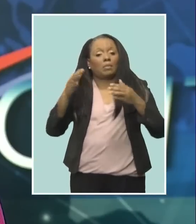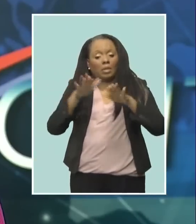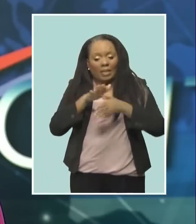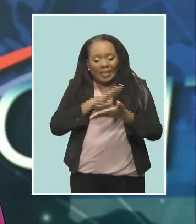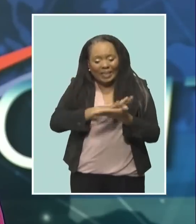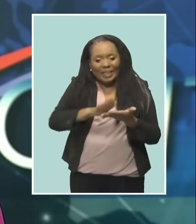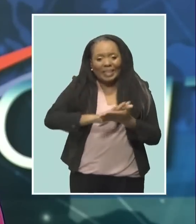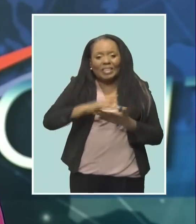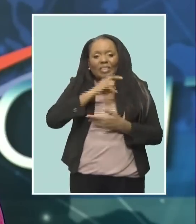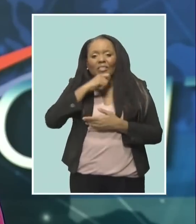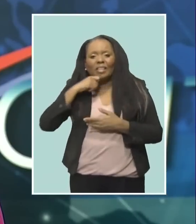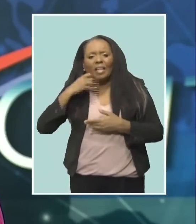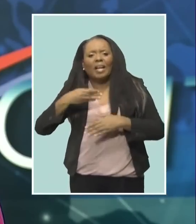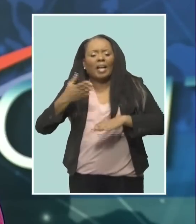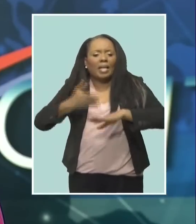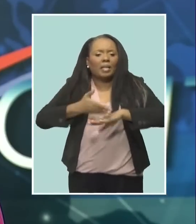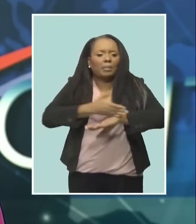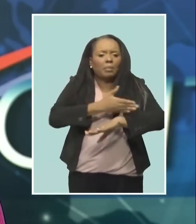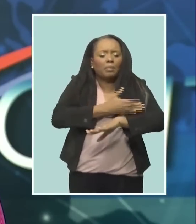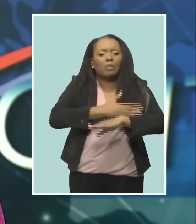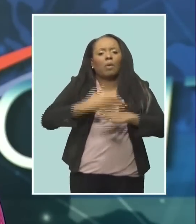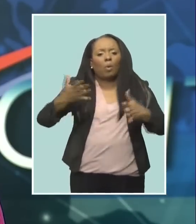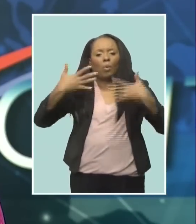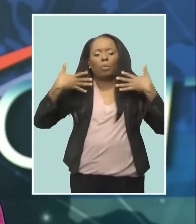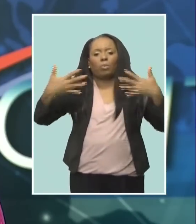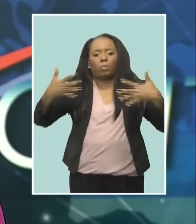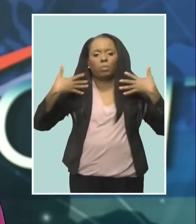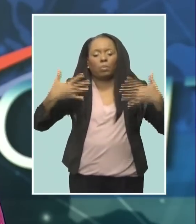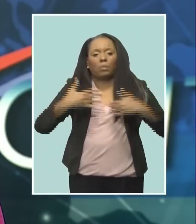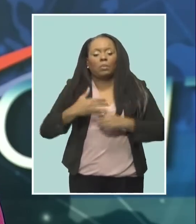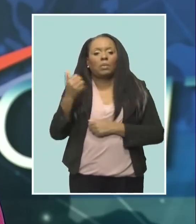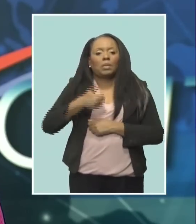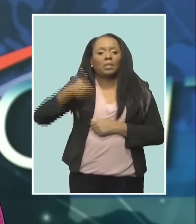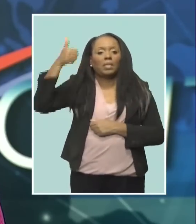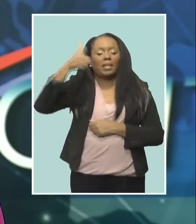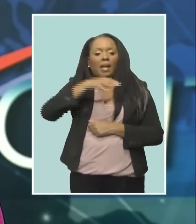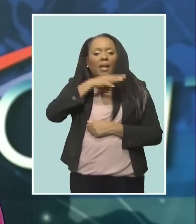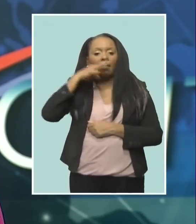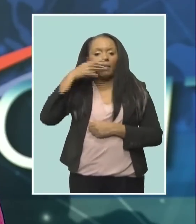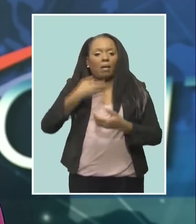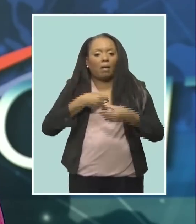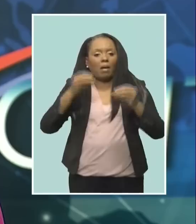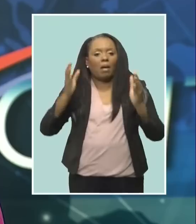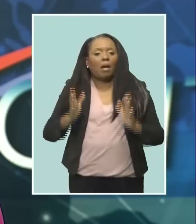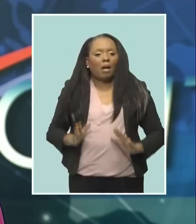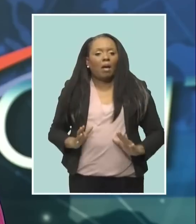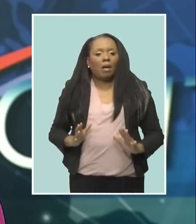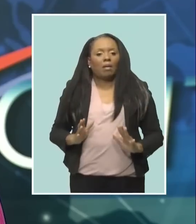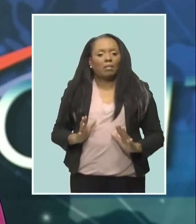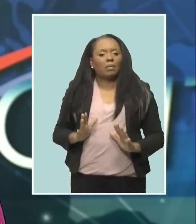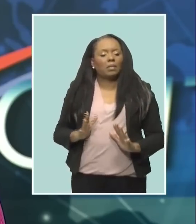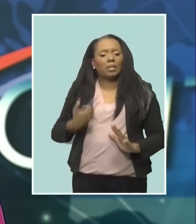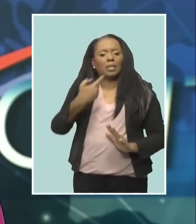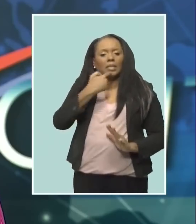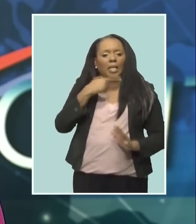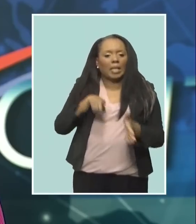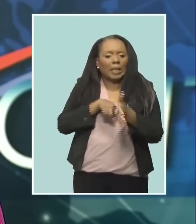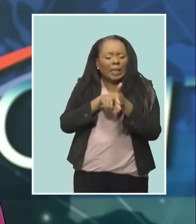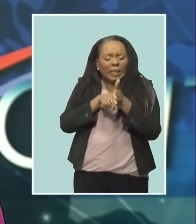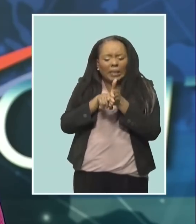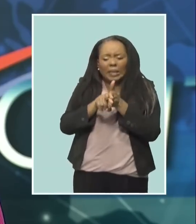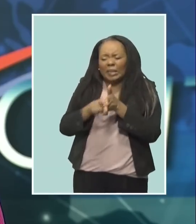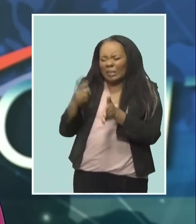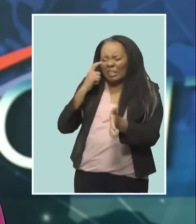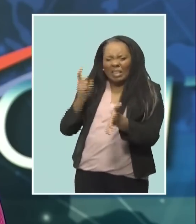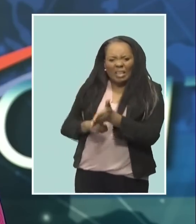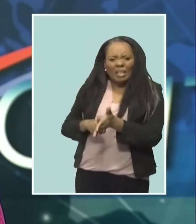home, and improving ventilation. Senior Agricultural Officer in the Crop Protection Department, Brent Taylor, says the millipede was sighted